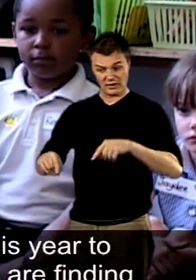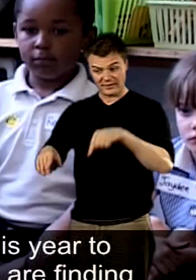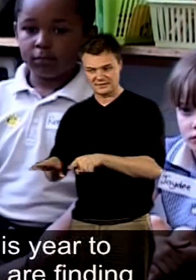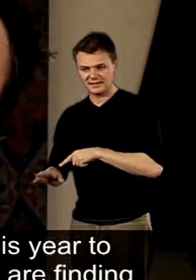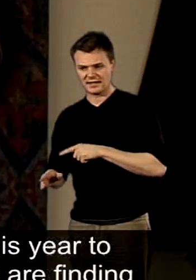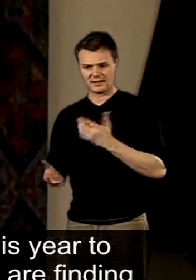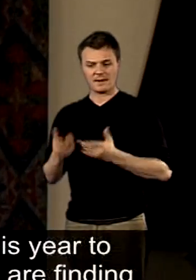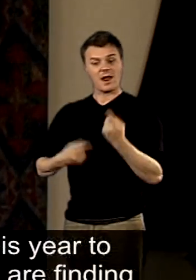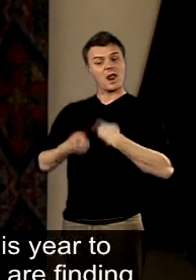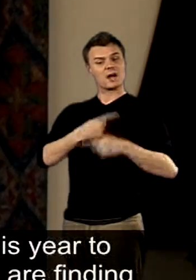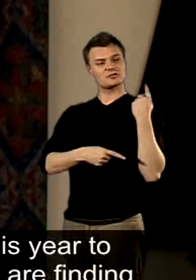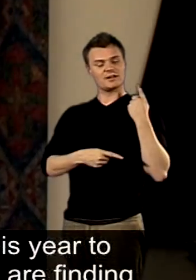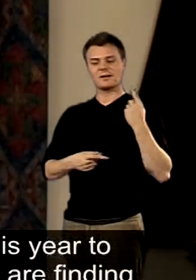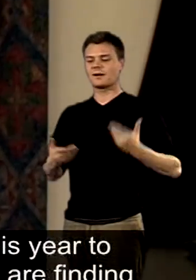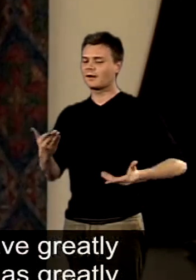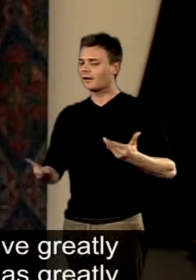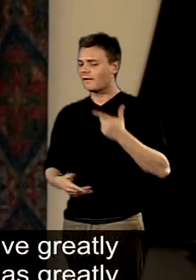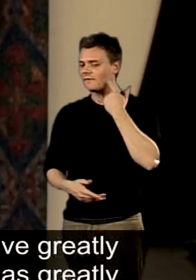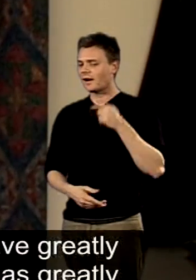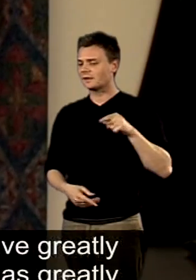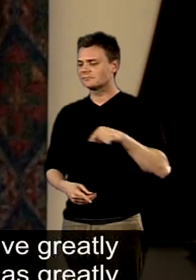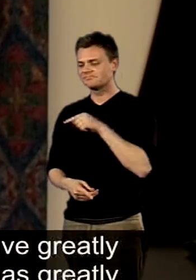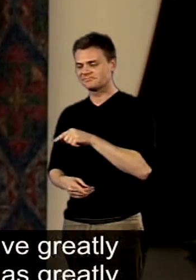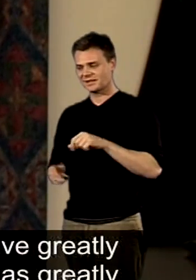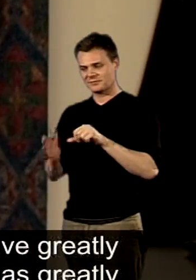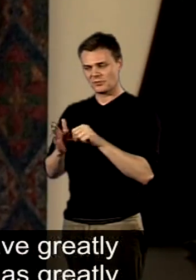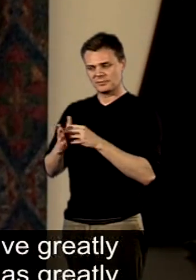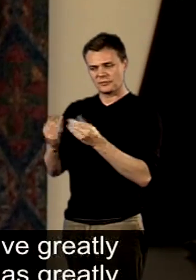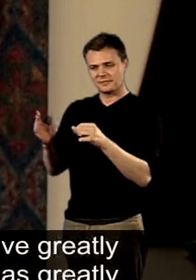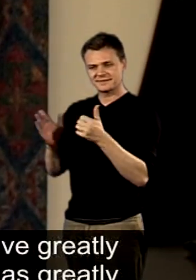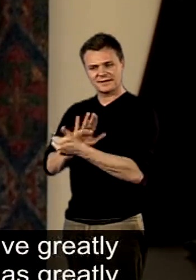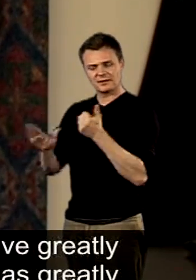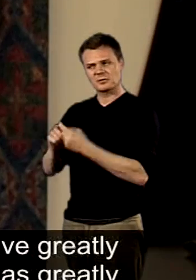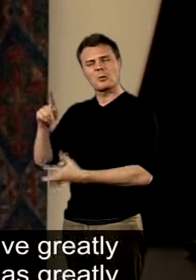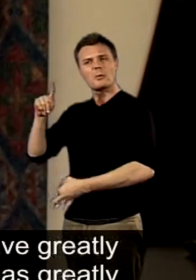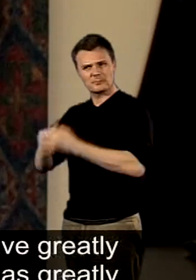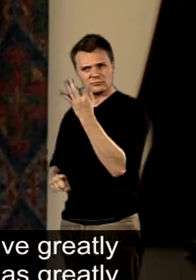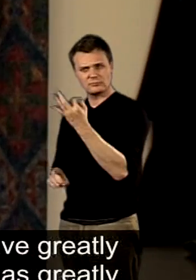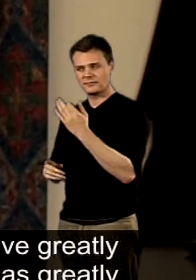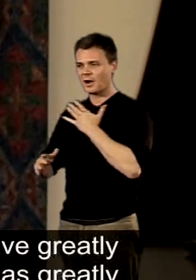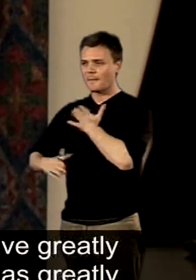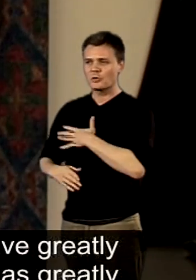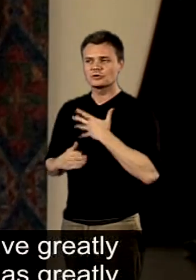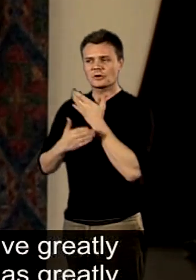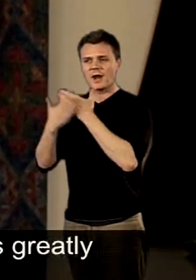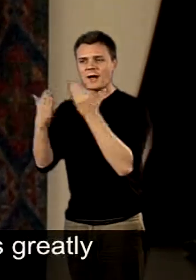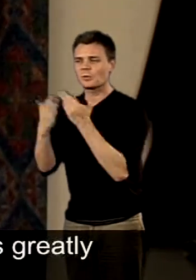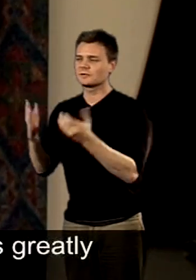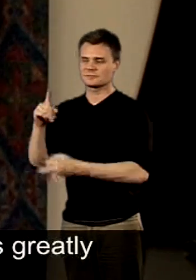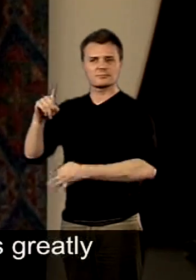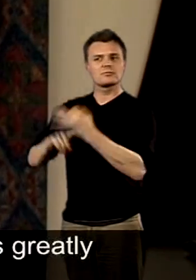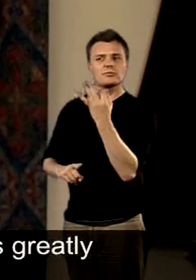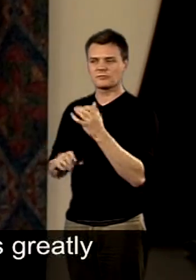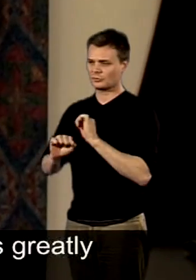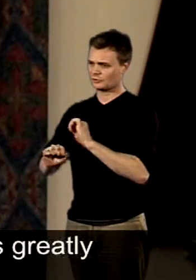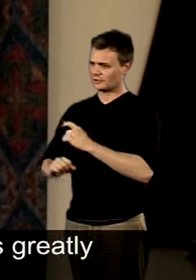to reception children last year. We're finding that their problem solving skills have greatly improved, their emotional literacy has greatly improved,